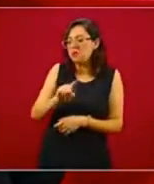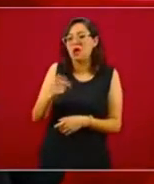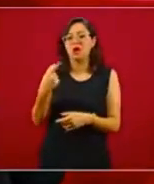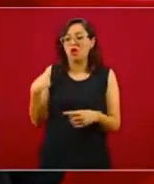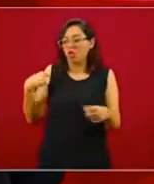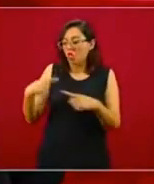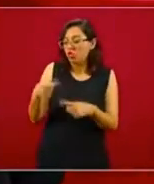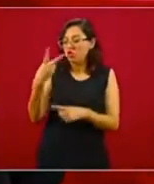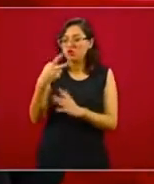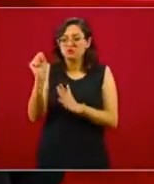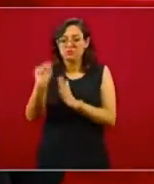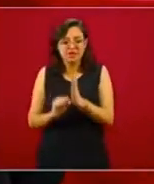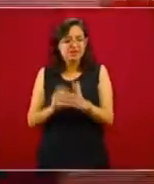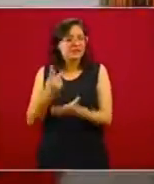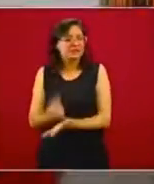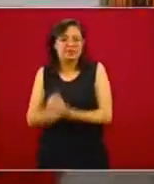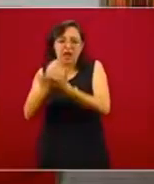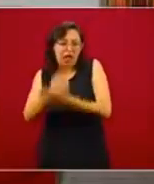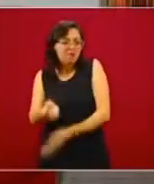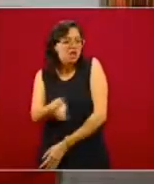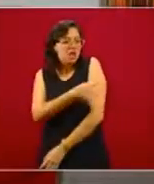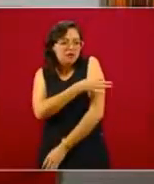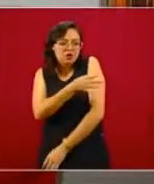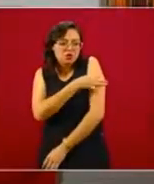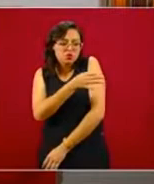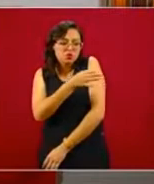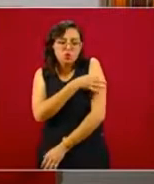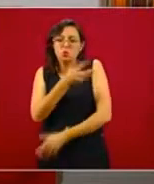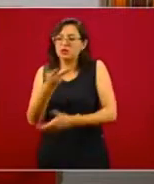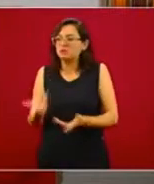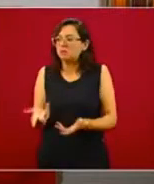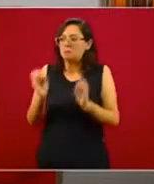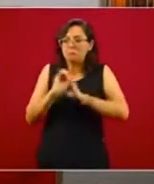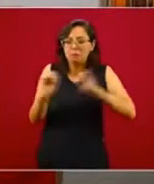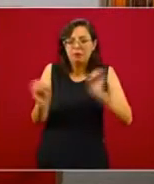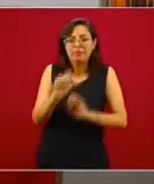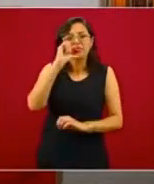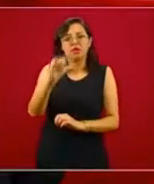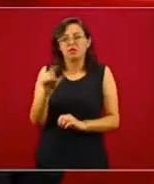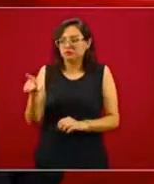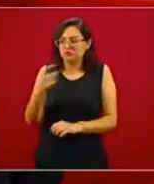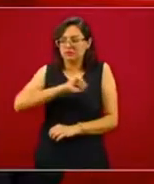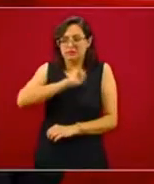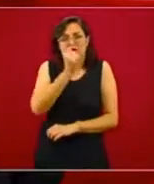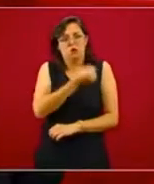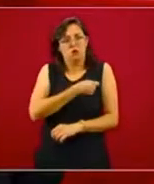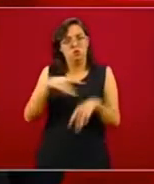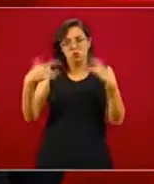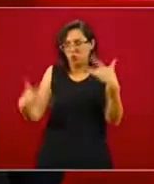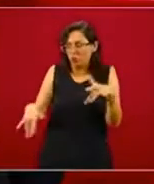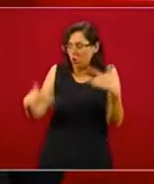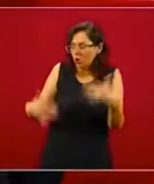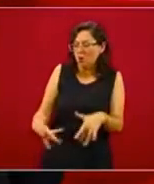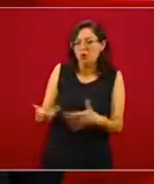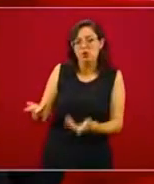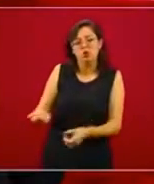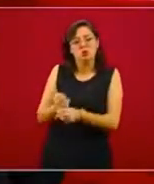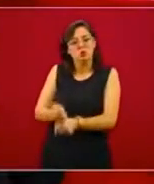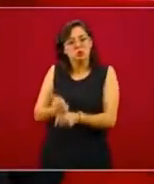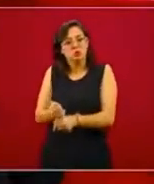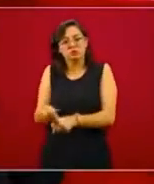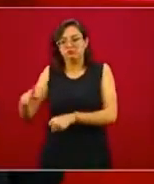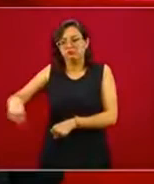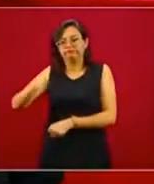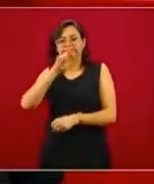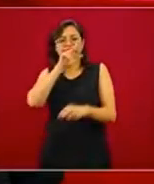their treatment, their drugs, and this type of patients suffering from this disease, they are now suffering even